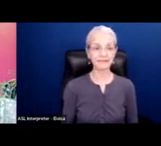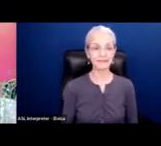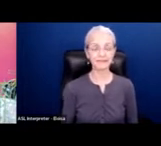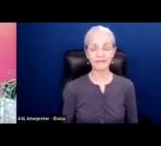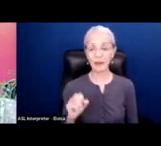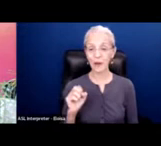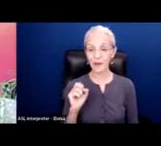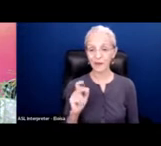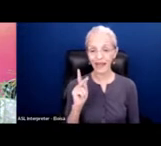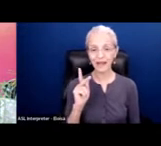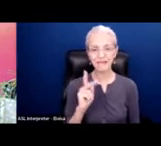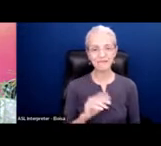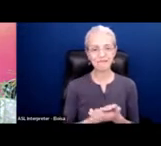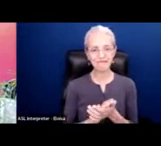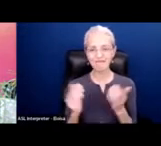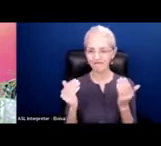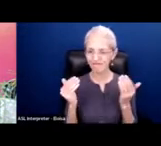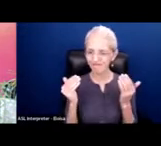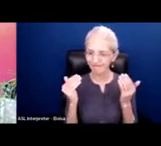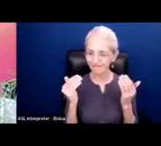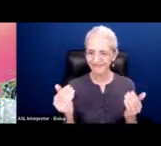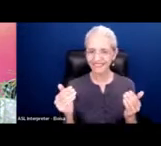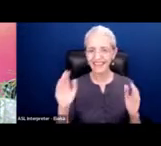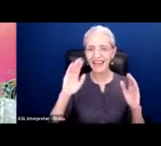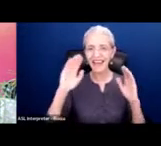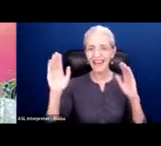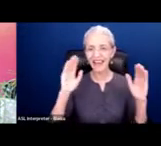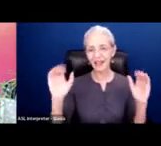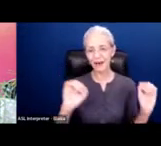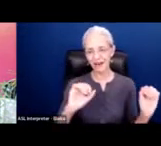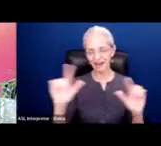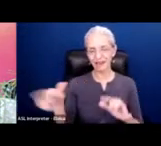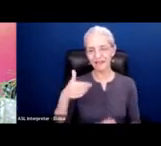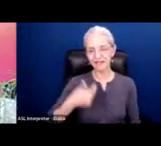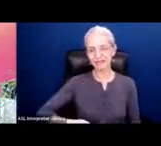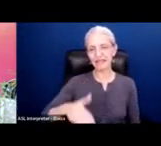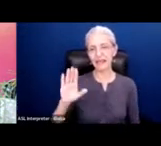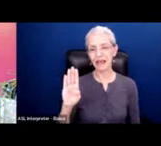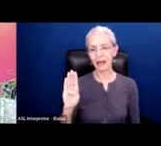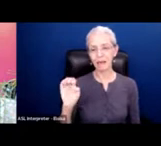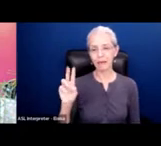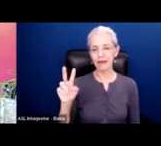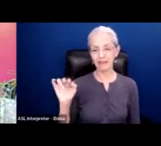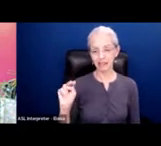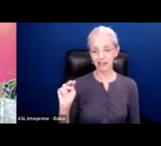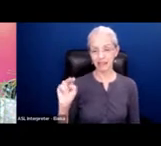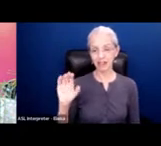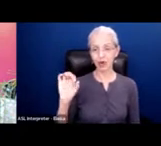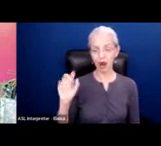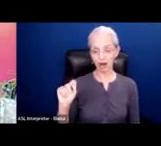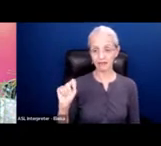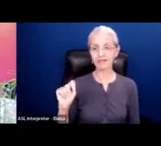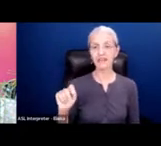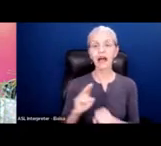we will get started. Hello, everyone. My name is Bevan Croft. I use